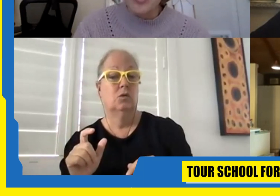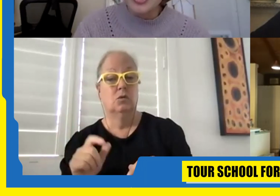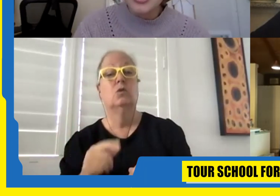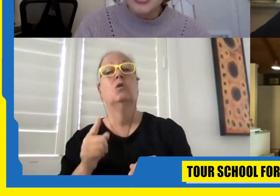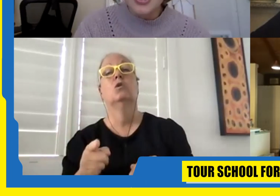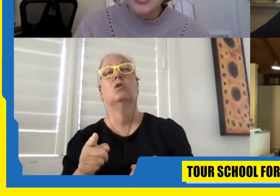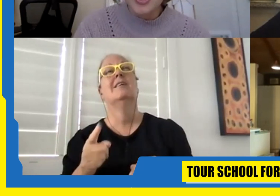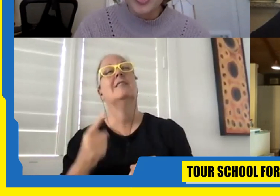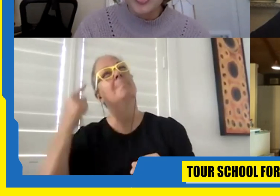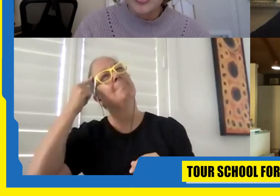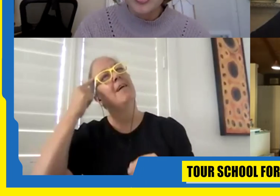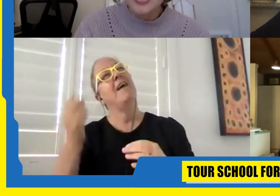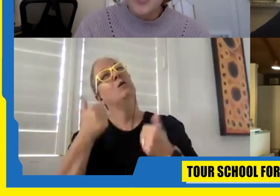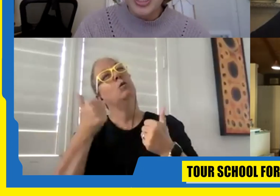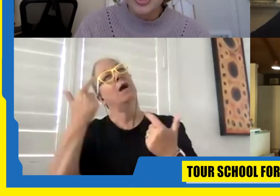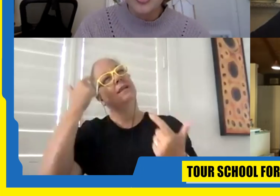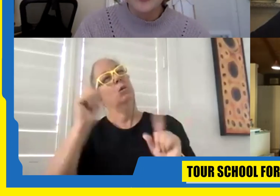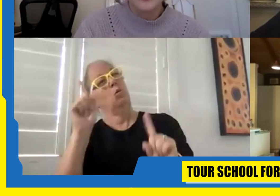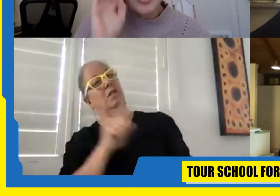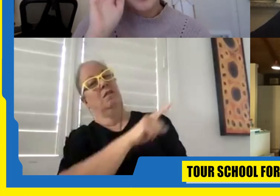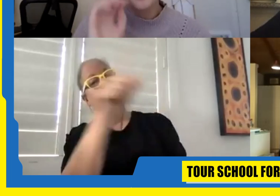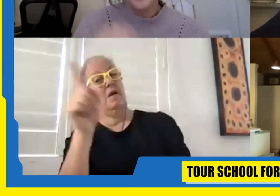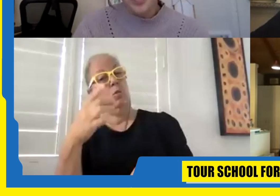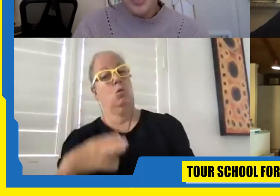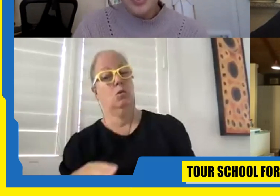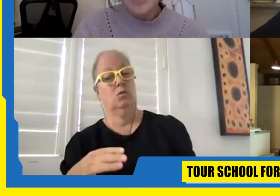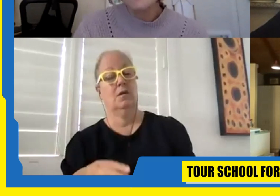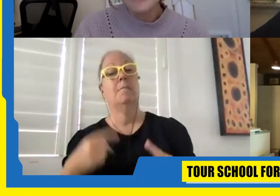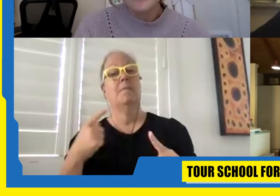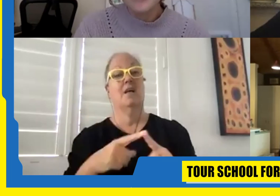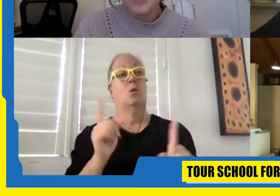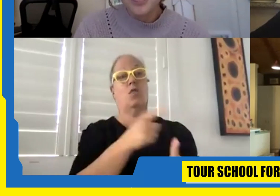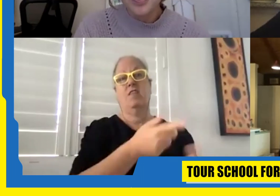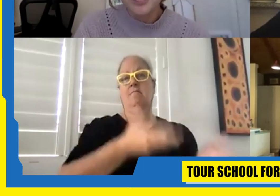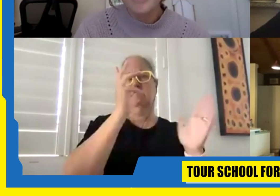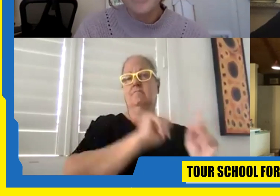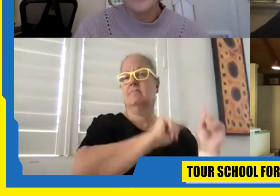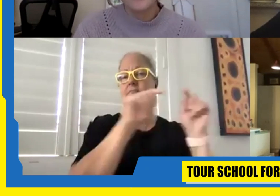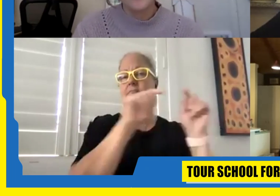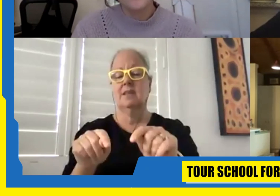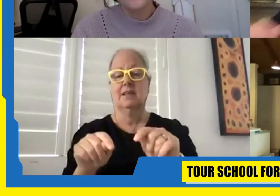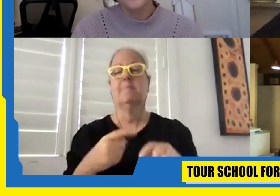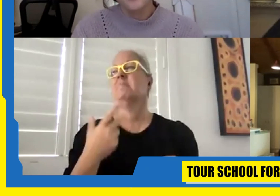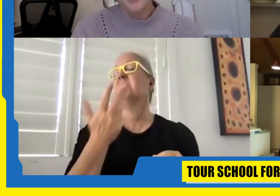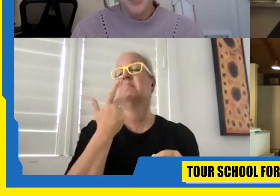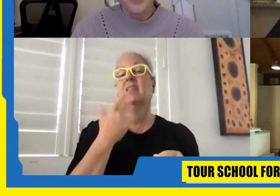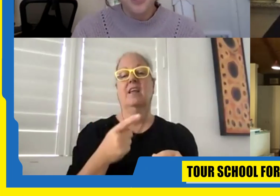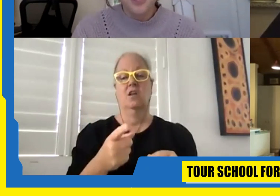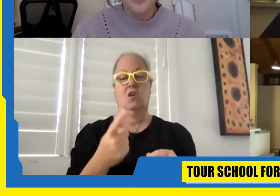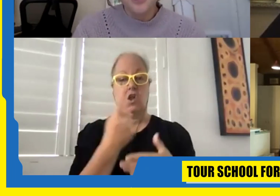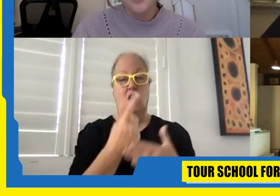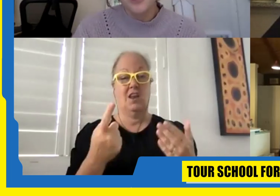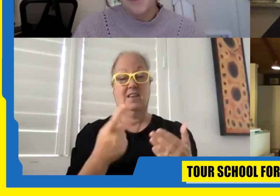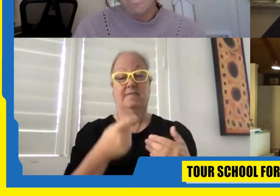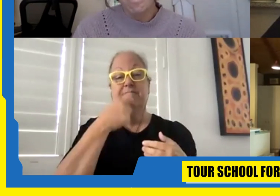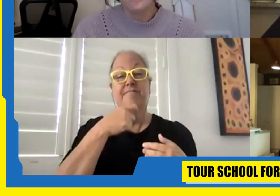community wants. Is that a good? Yes and no, and what they'll come to, because once again, if you've got only this small percentage of